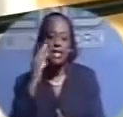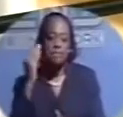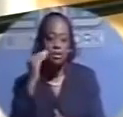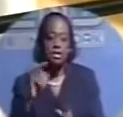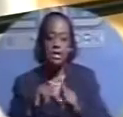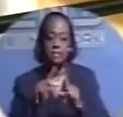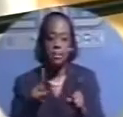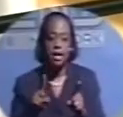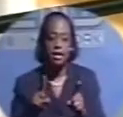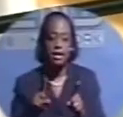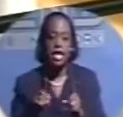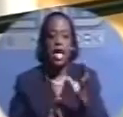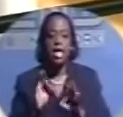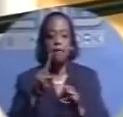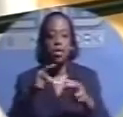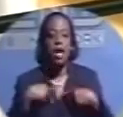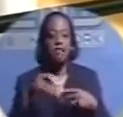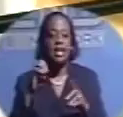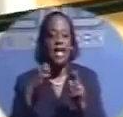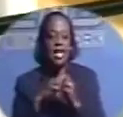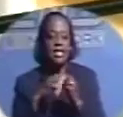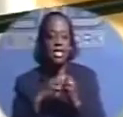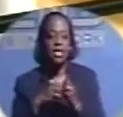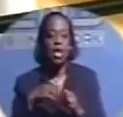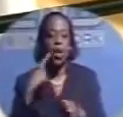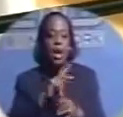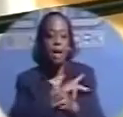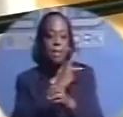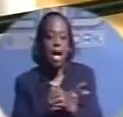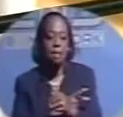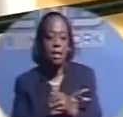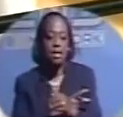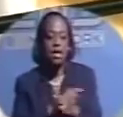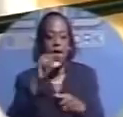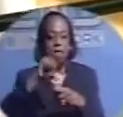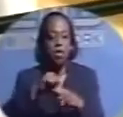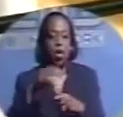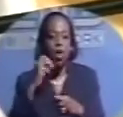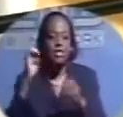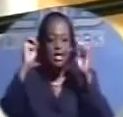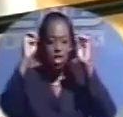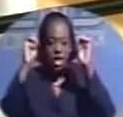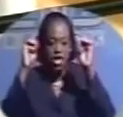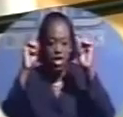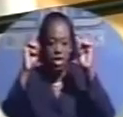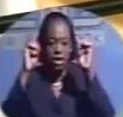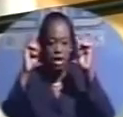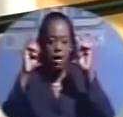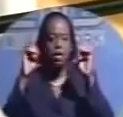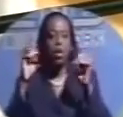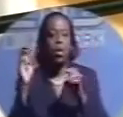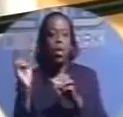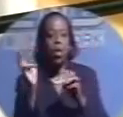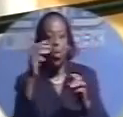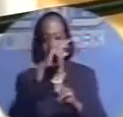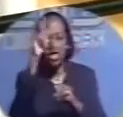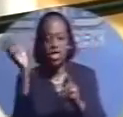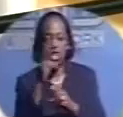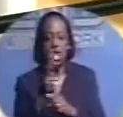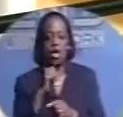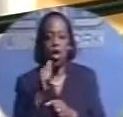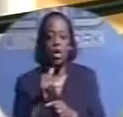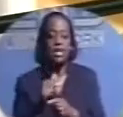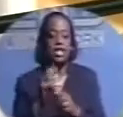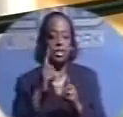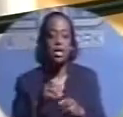but if you have an engine called empowerment, fuel called education, a windshield called determination, and a